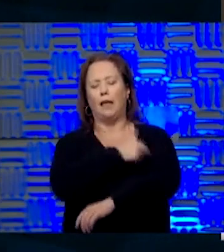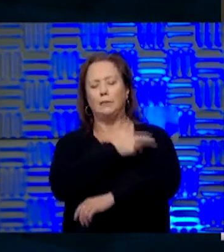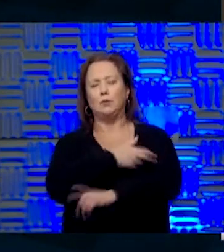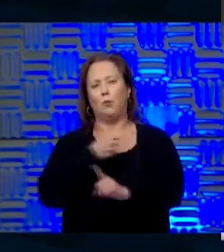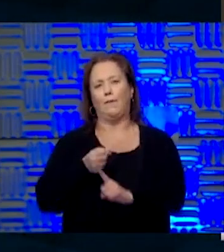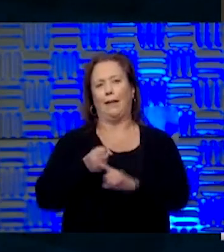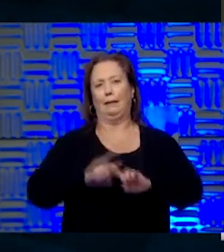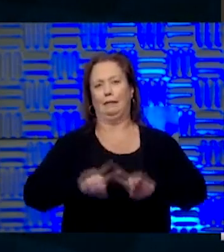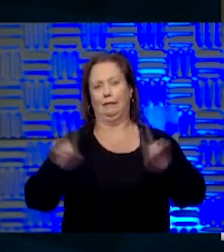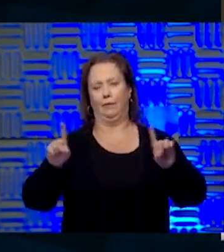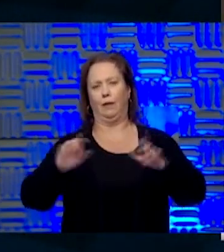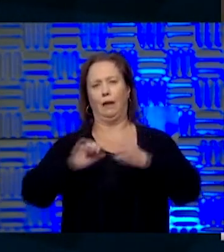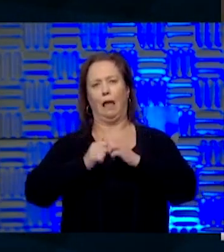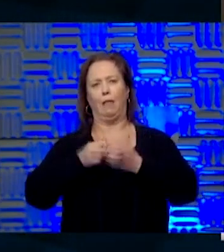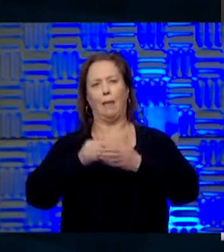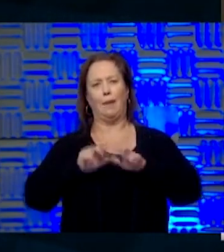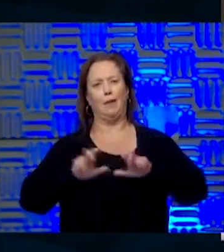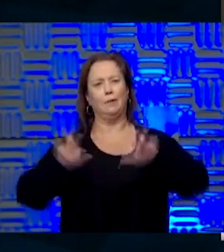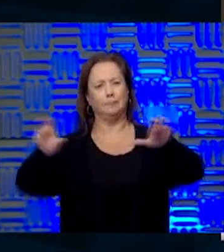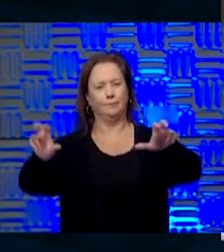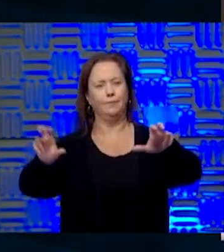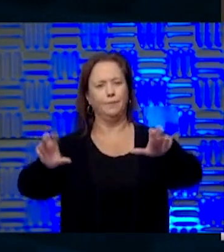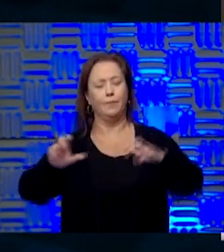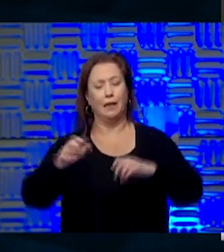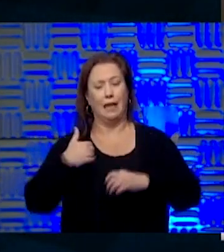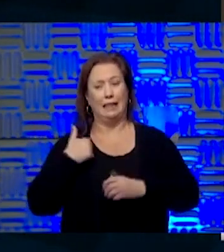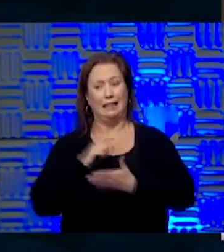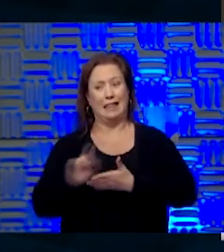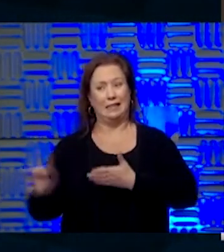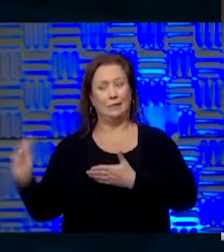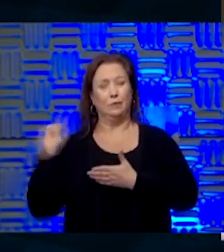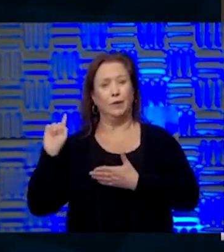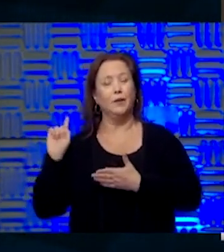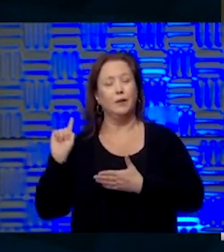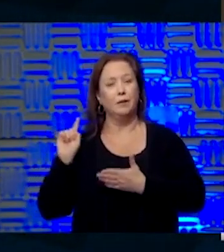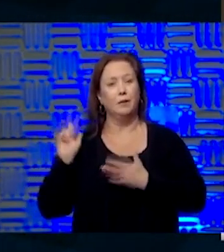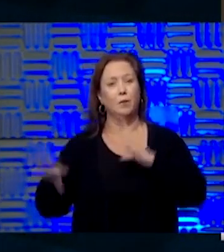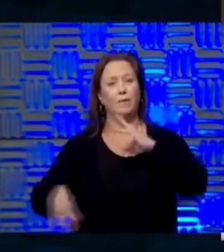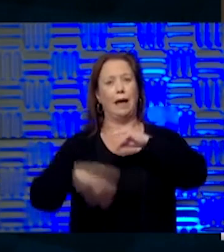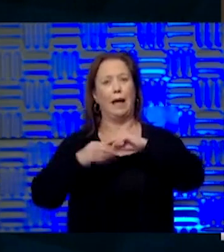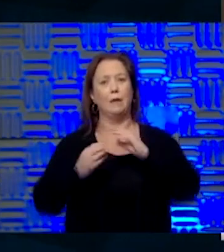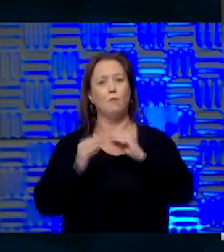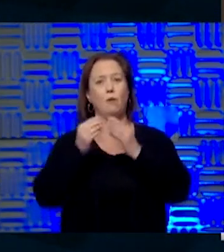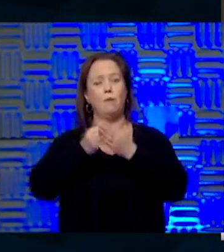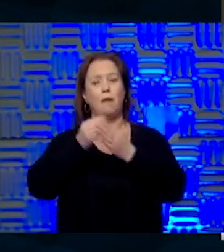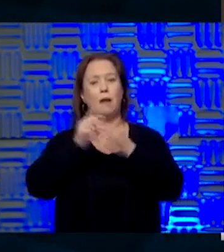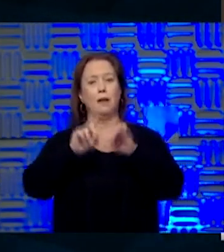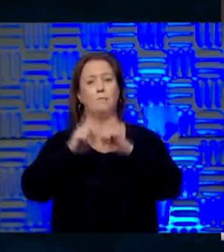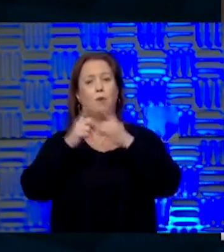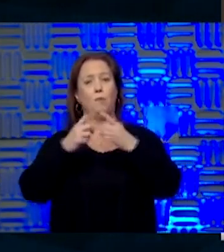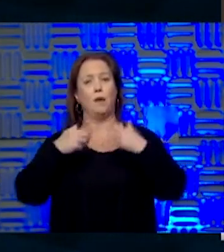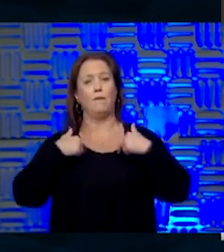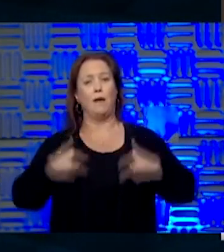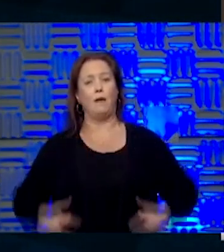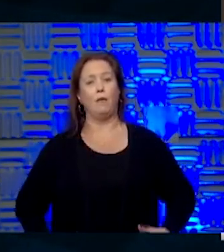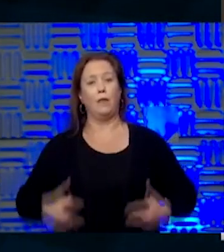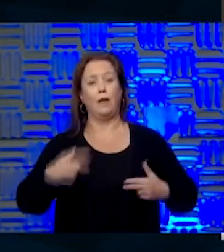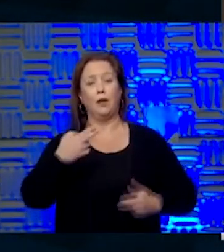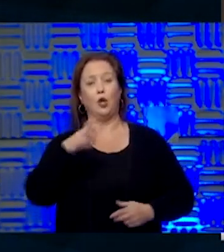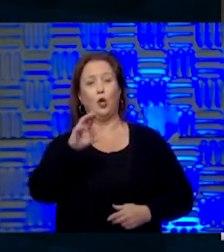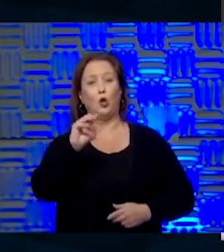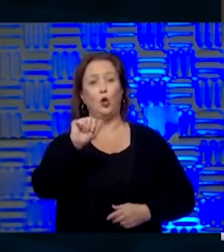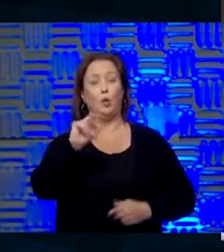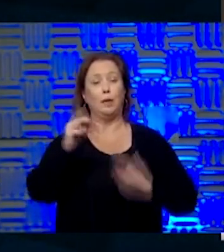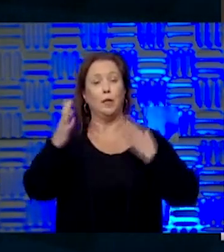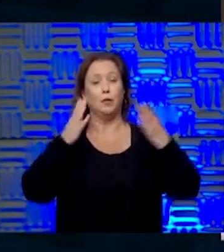then just in the last week, we've been able to announce additional dollars coming from the Department of Health and Human Services,